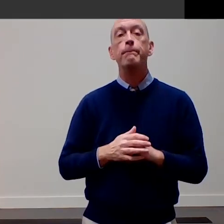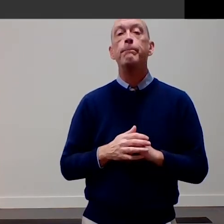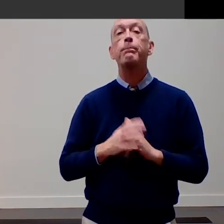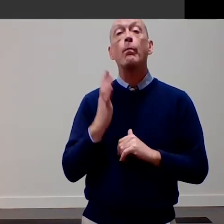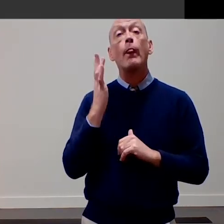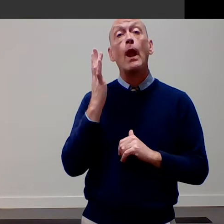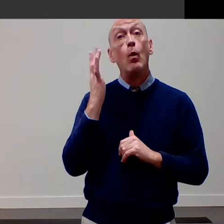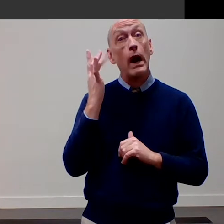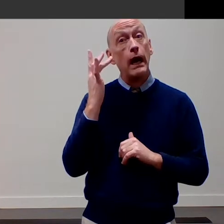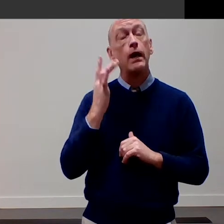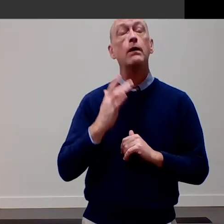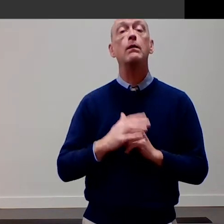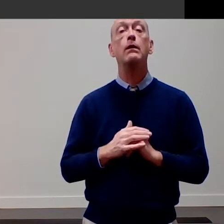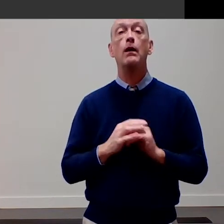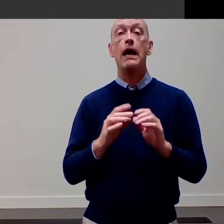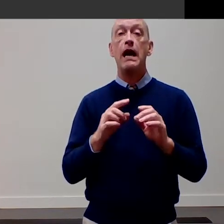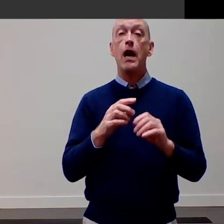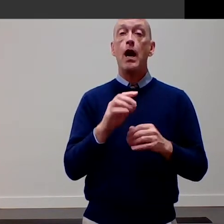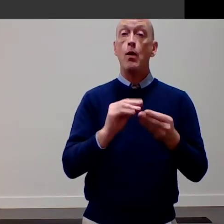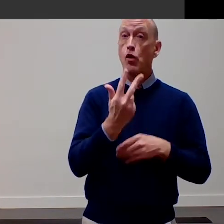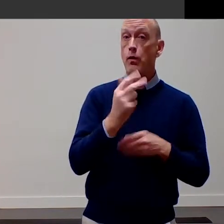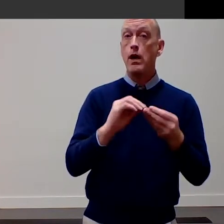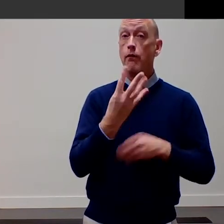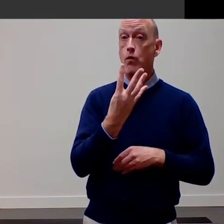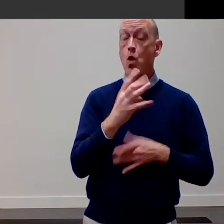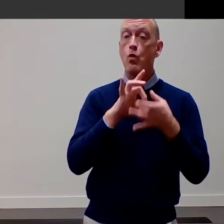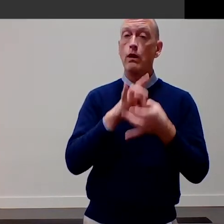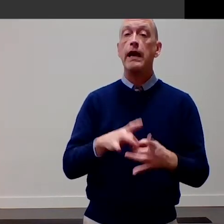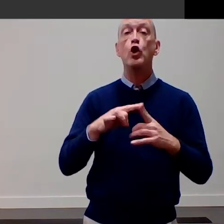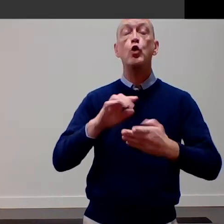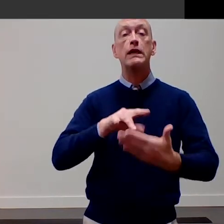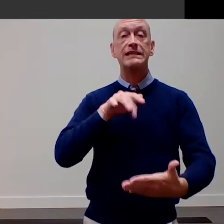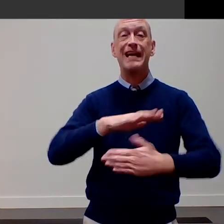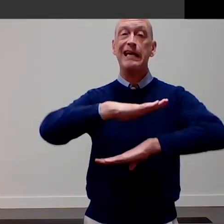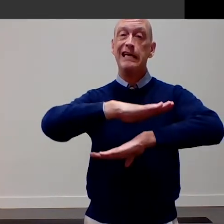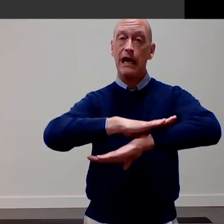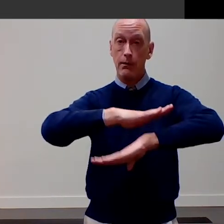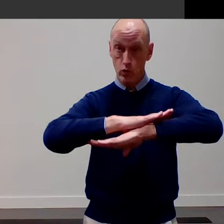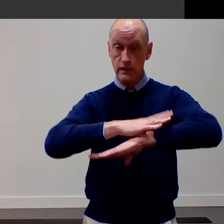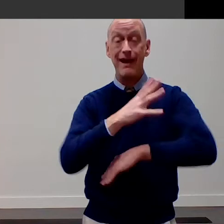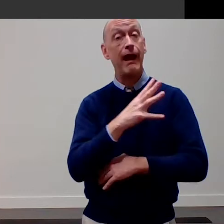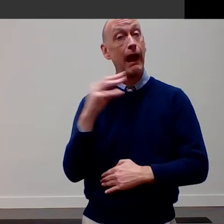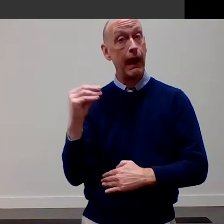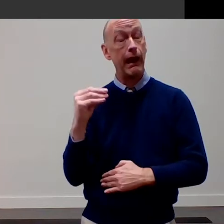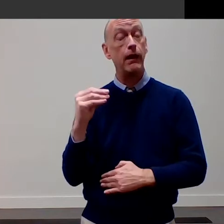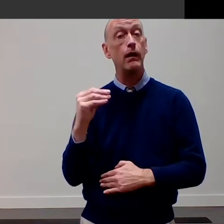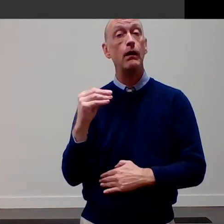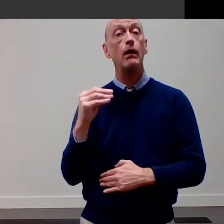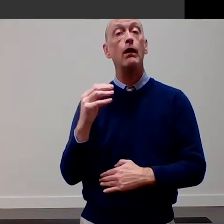is because they have to do with study tables and